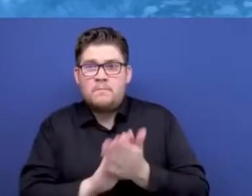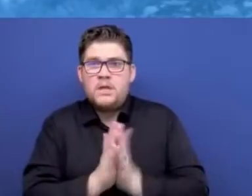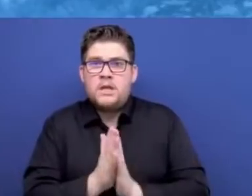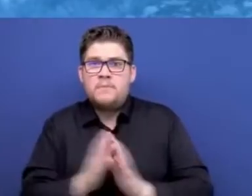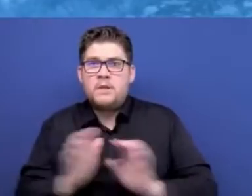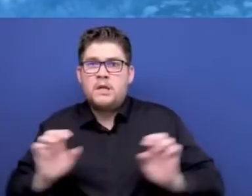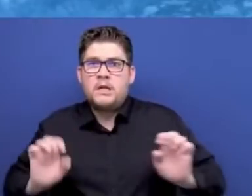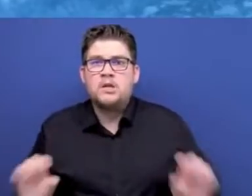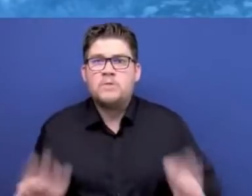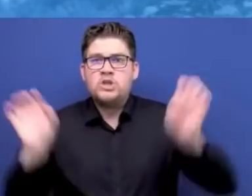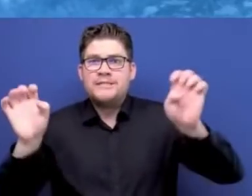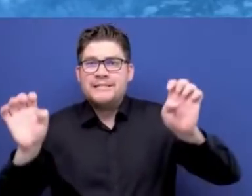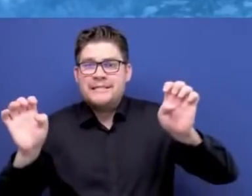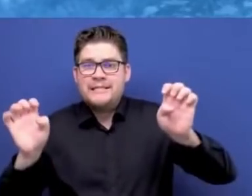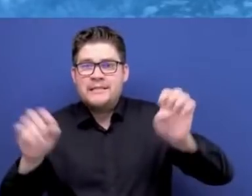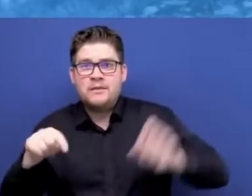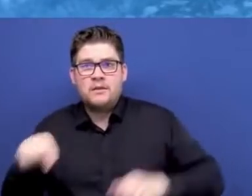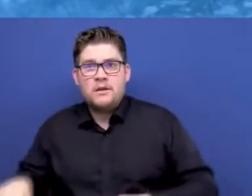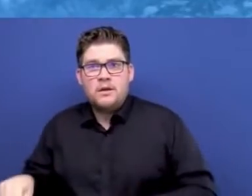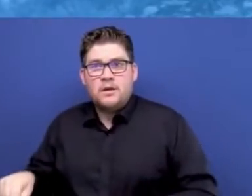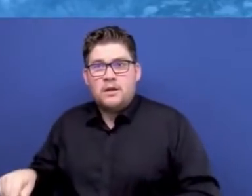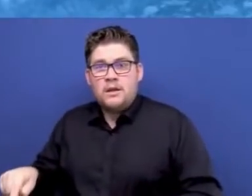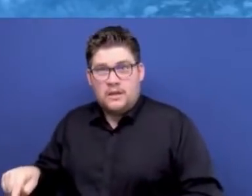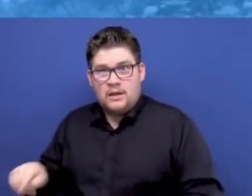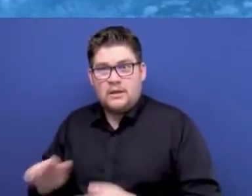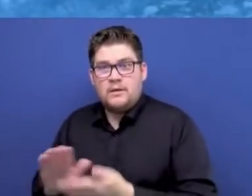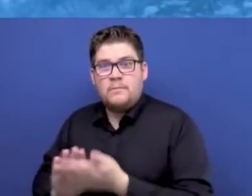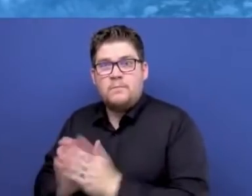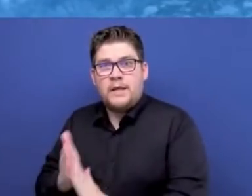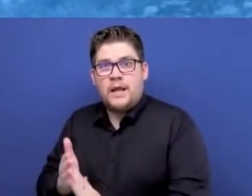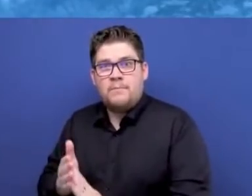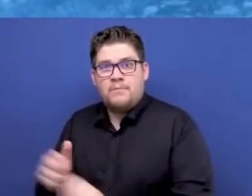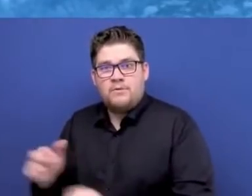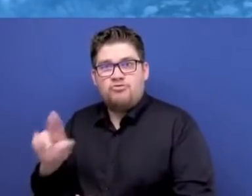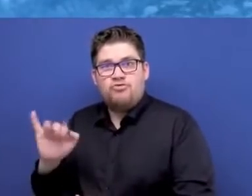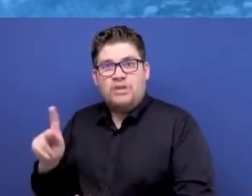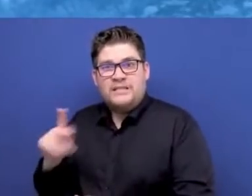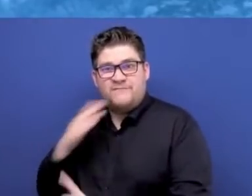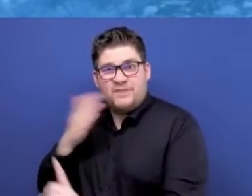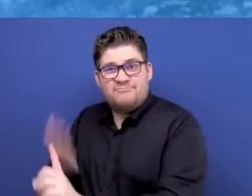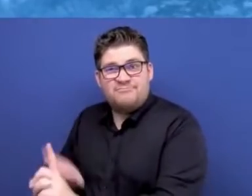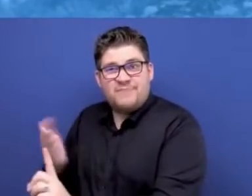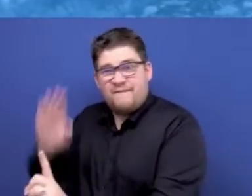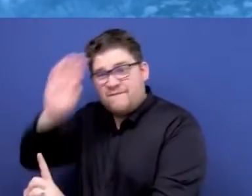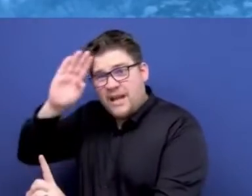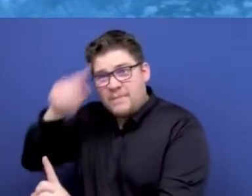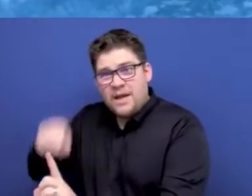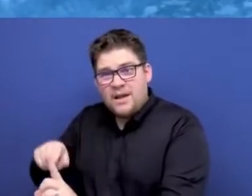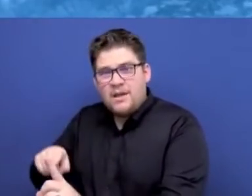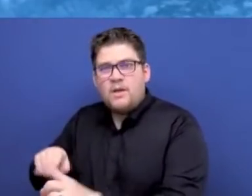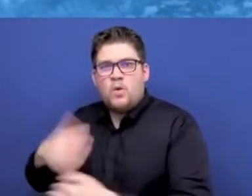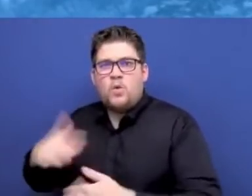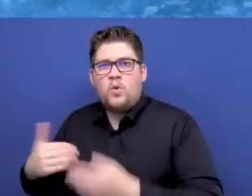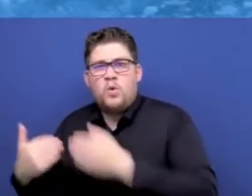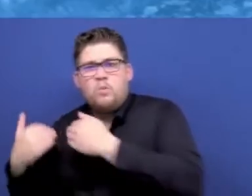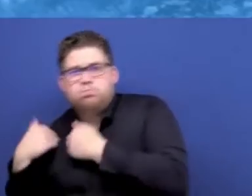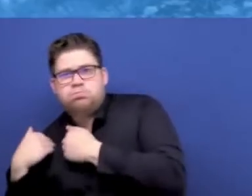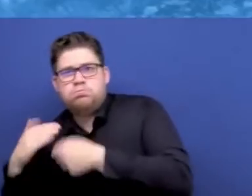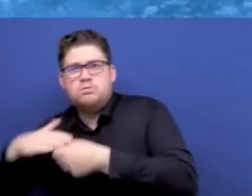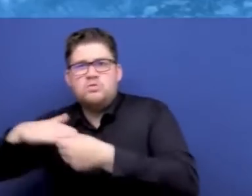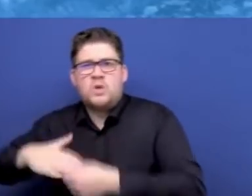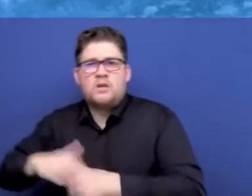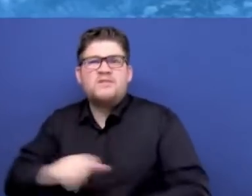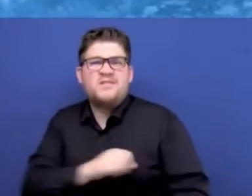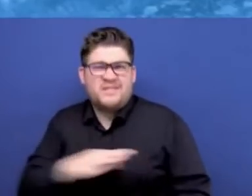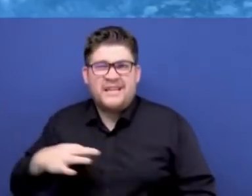or the safety of individuals, that creates a lot of stress for our staff that is avoidable if we